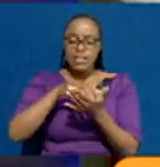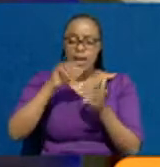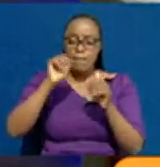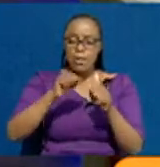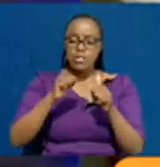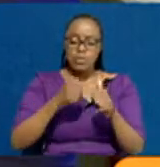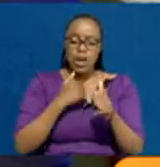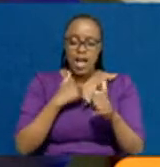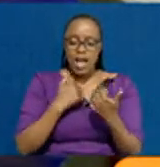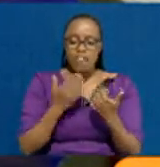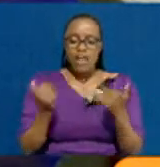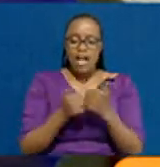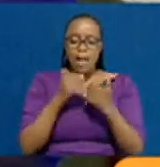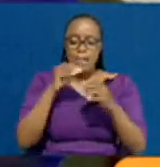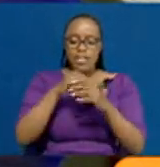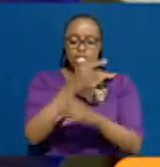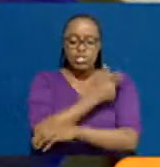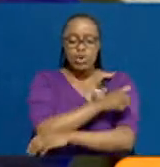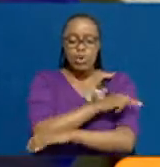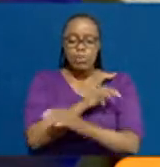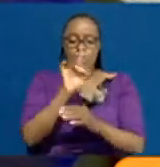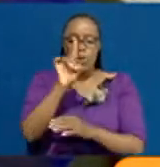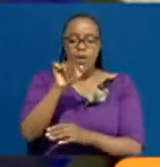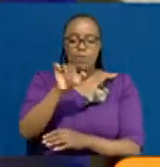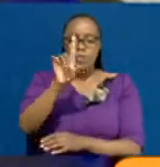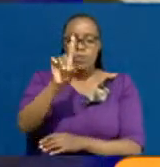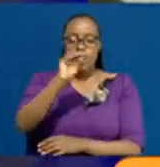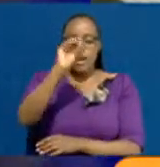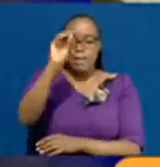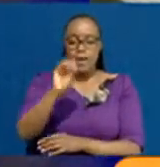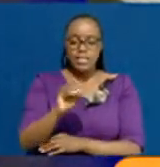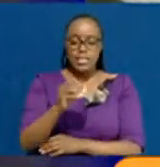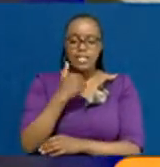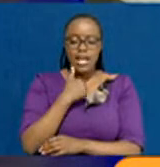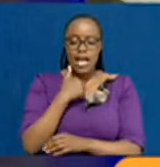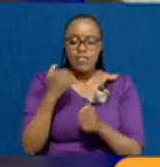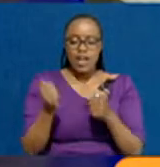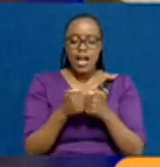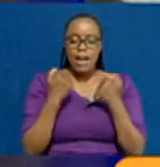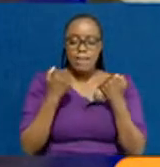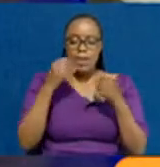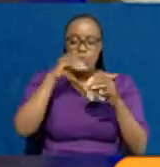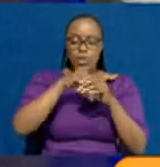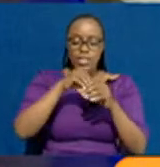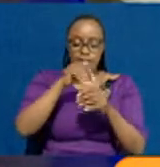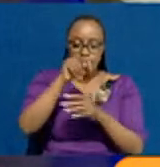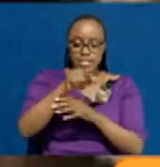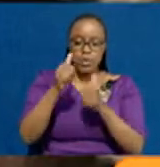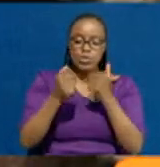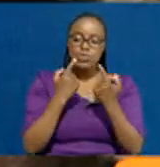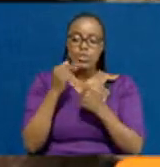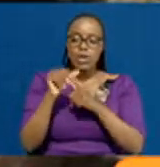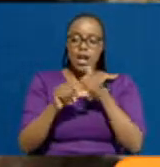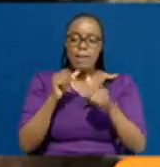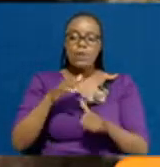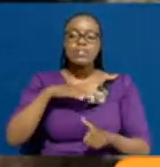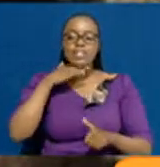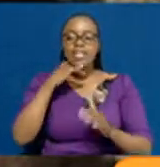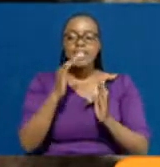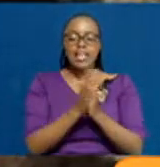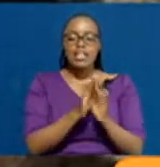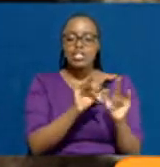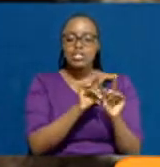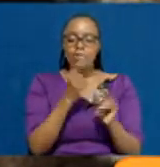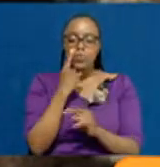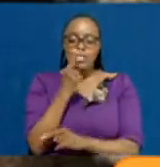ended up in hospital, and even the 1.1% with the ones that we are talking about as deaths. But you see that